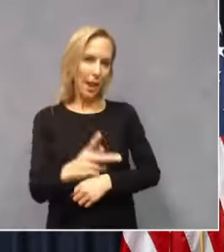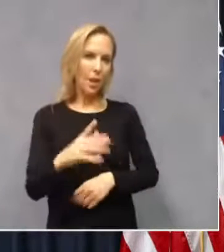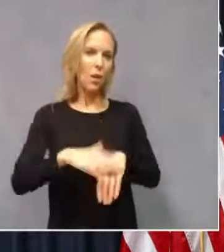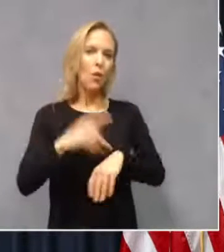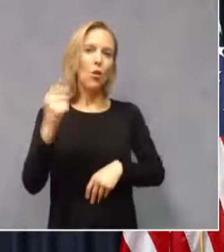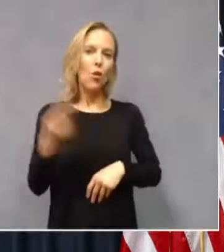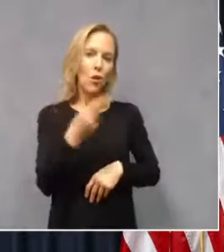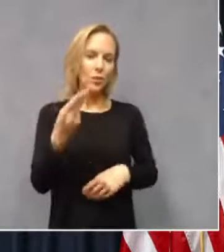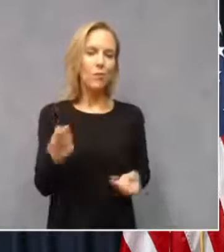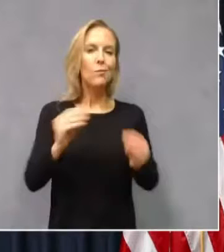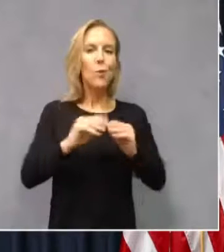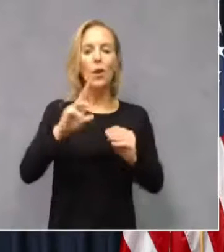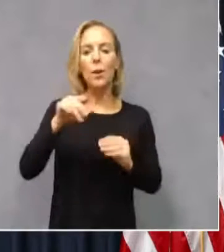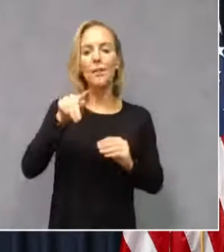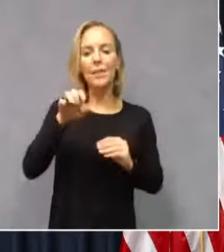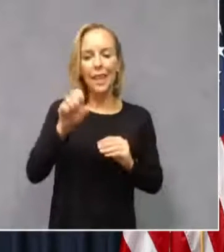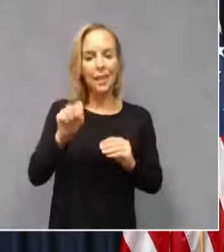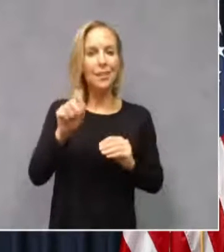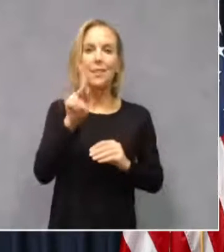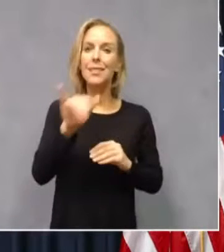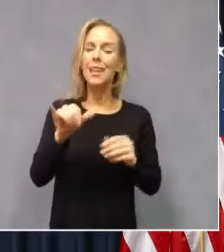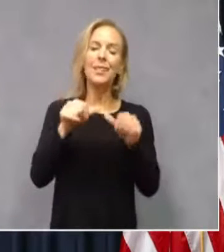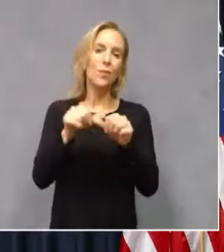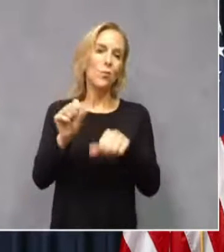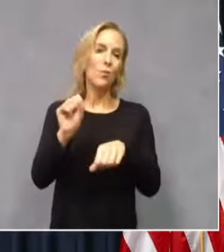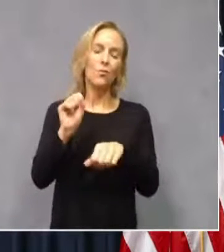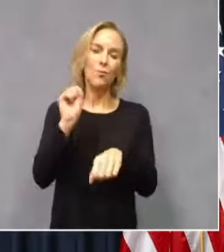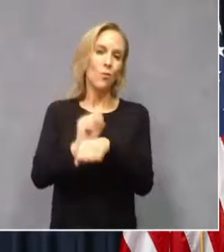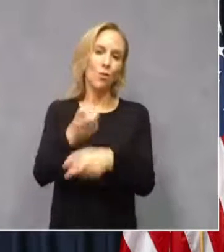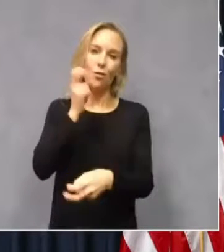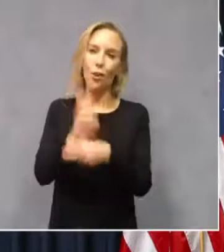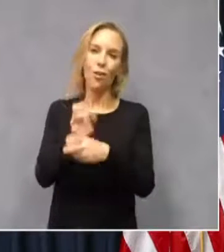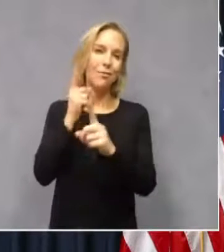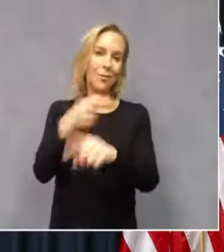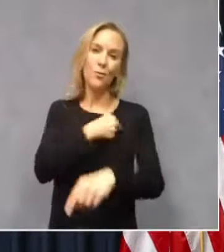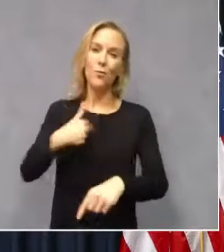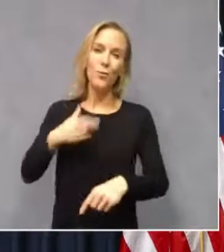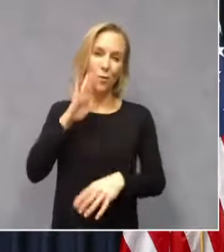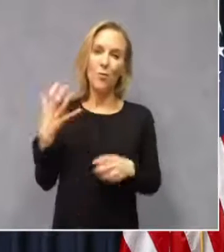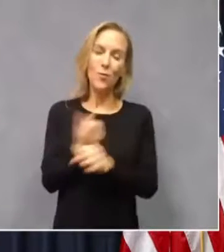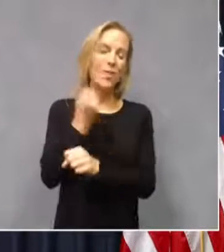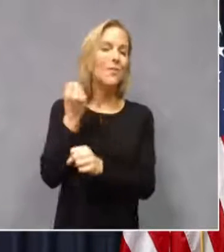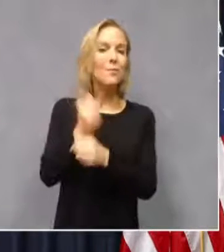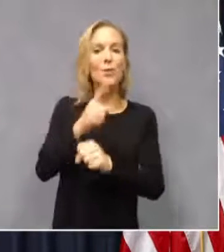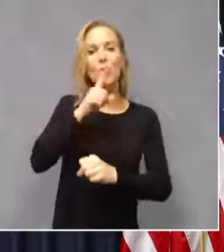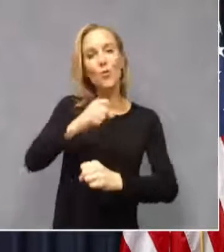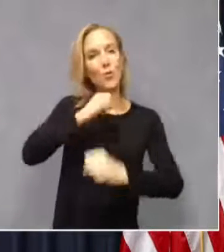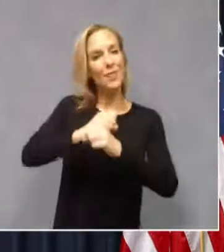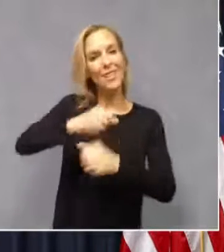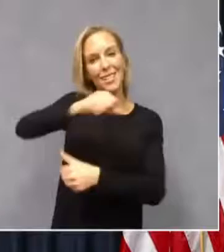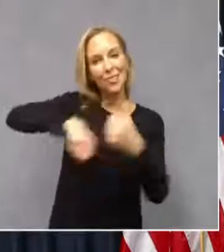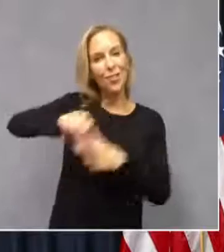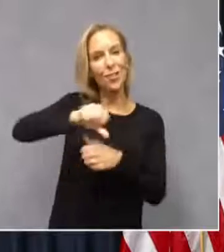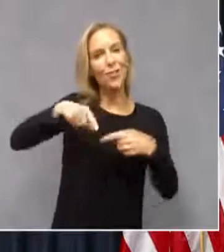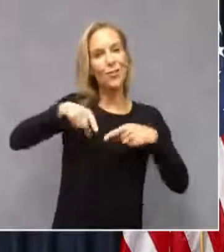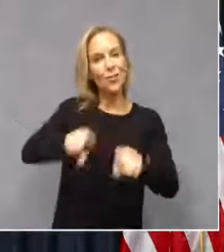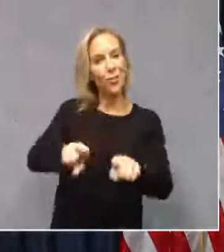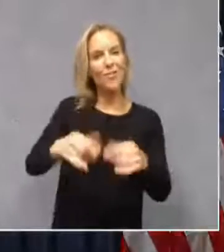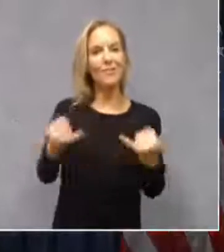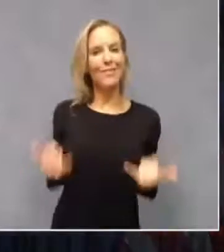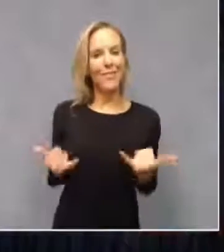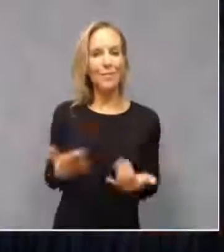updates. Kentucky, keep working hard. We're going to win. Let's make sure we protect each other along the way. Thank you.